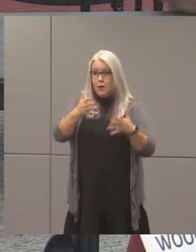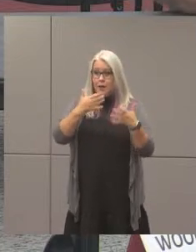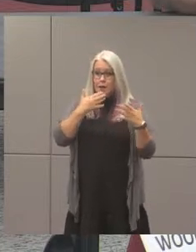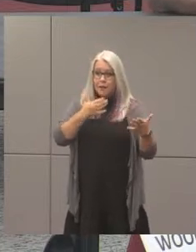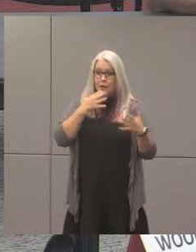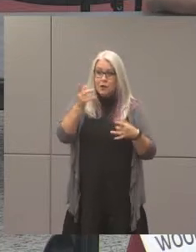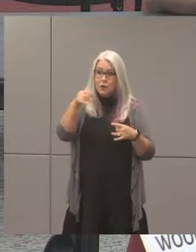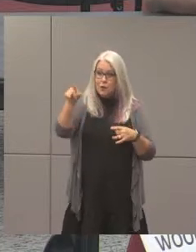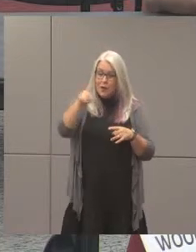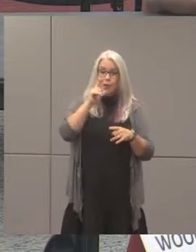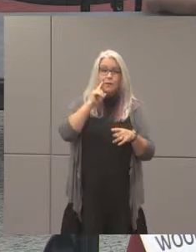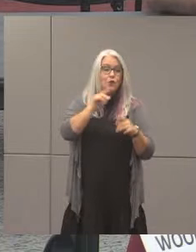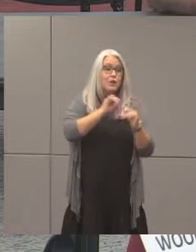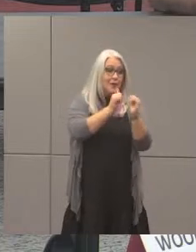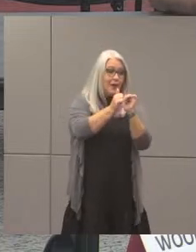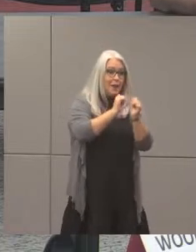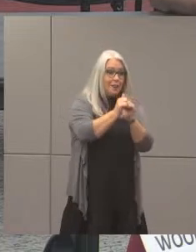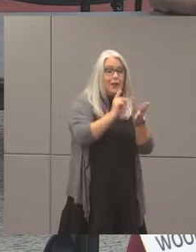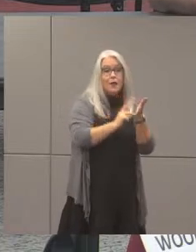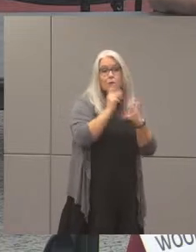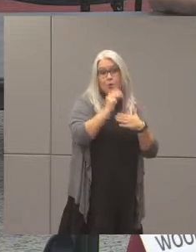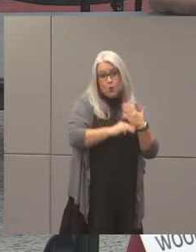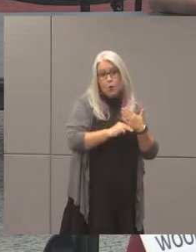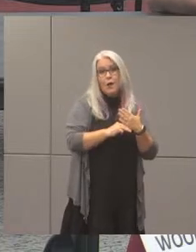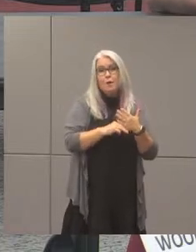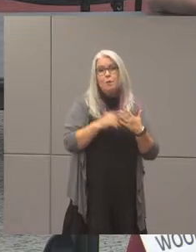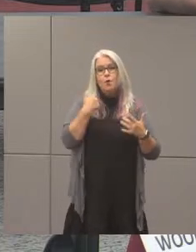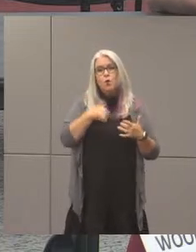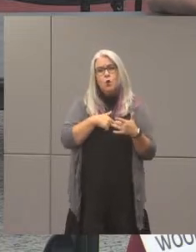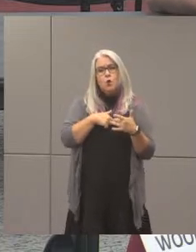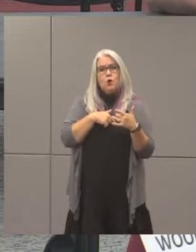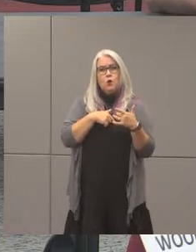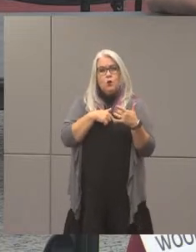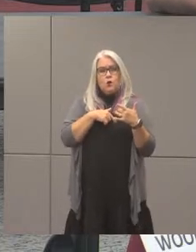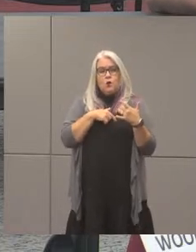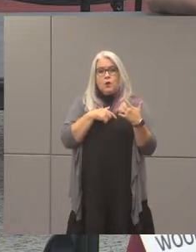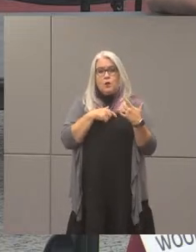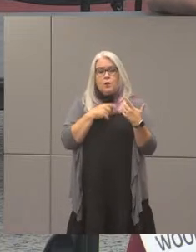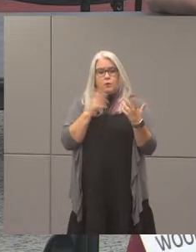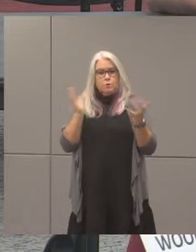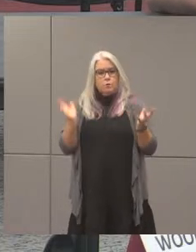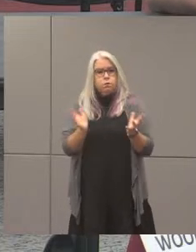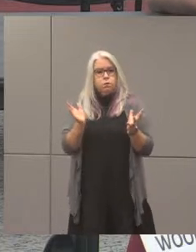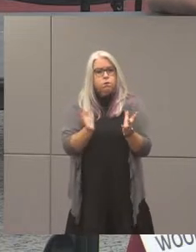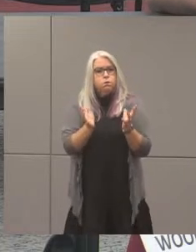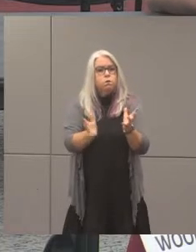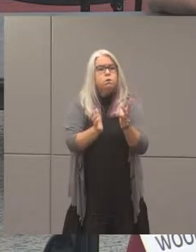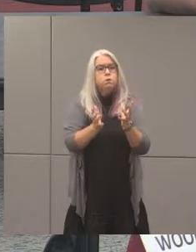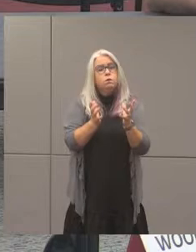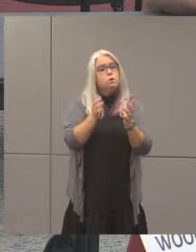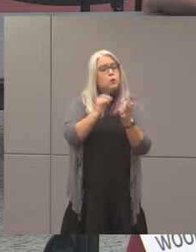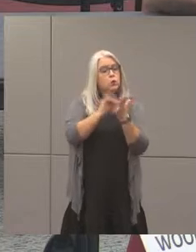guys are doing in the athletic program, and we're feeding student athletes to the four-year